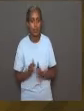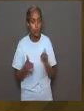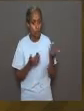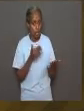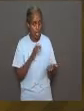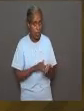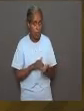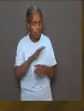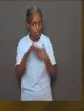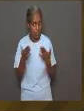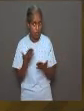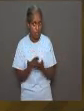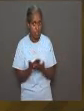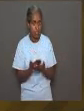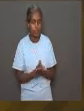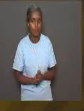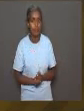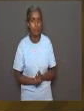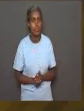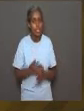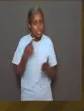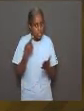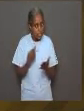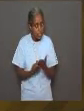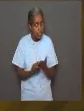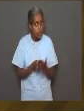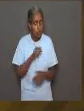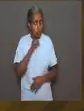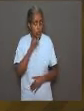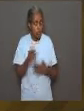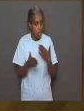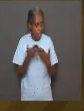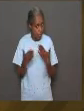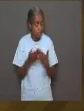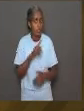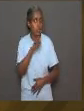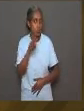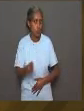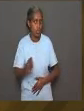Welcome back, everyone. This was not an easy question.